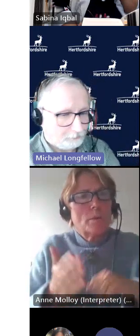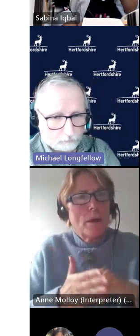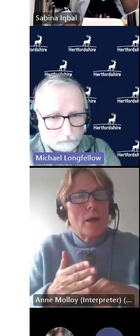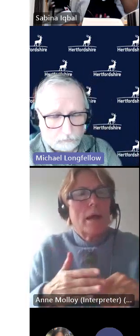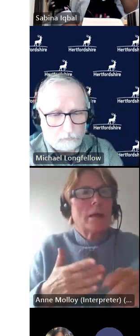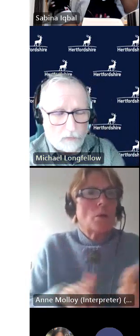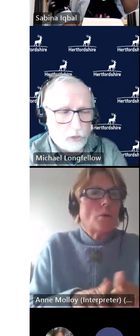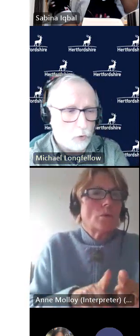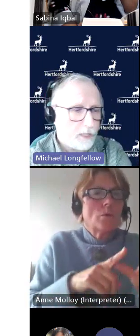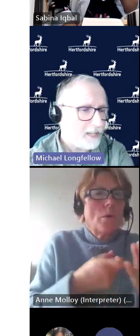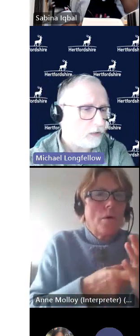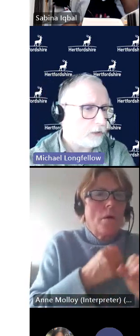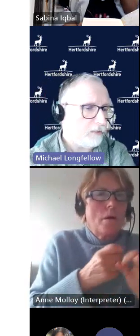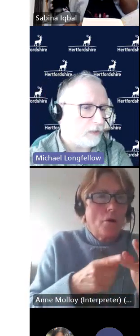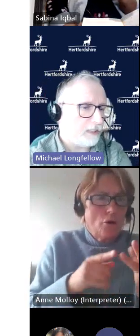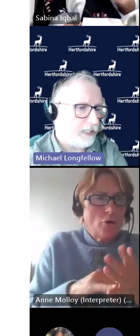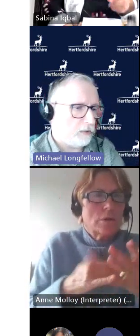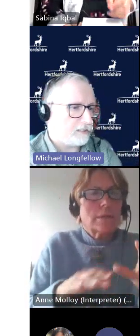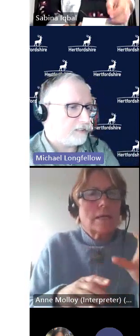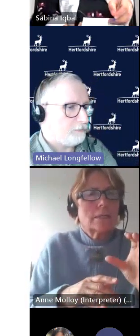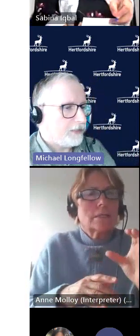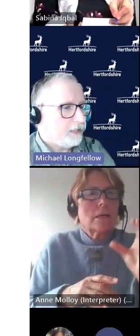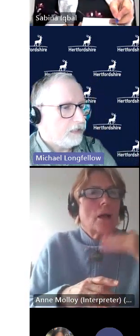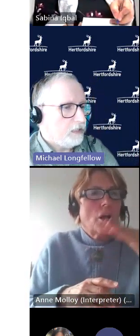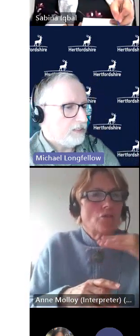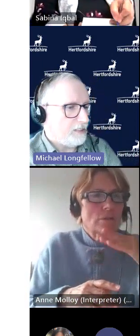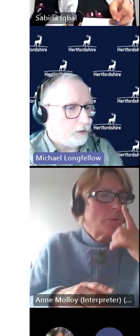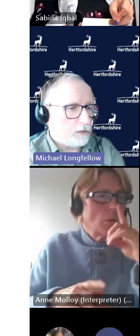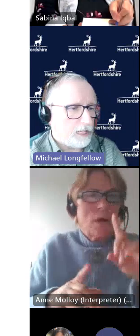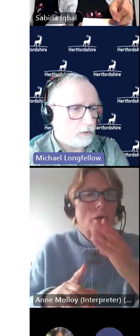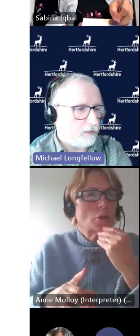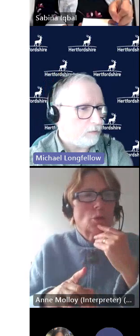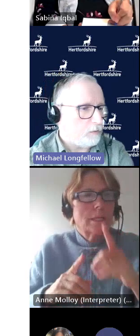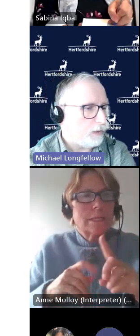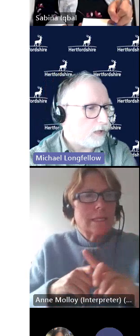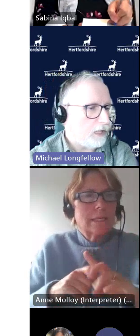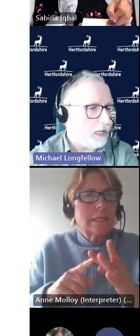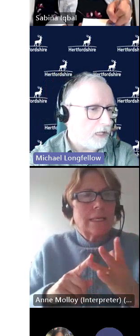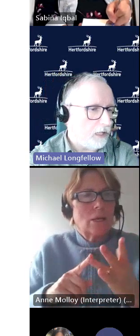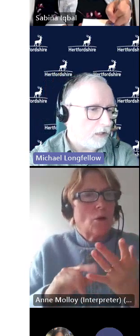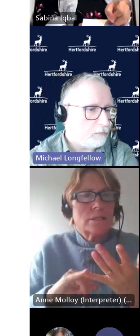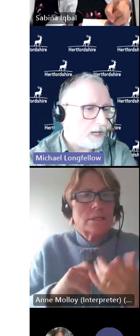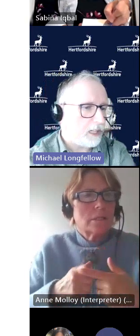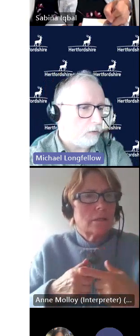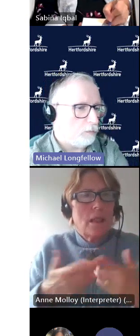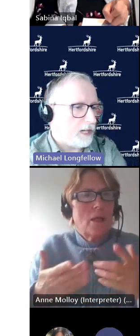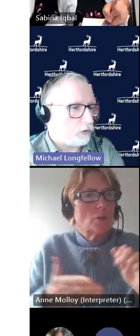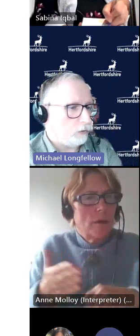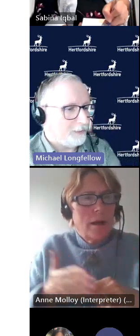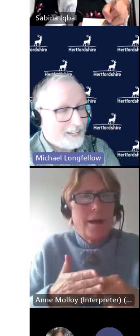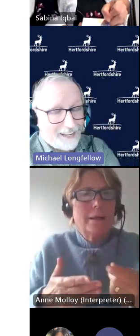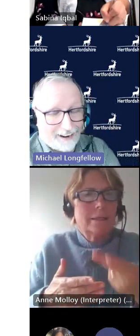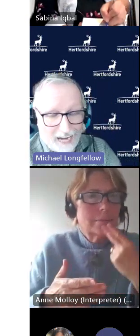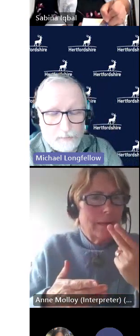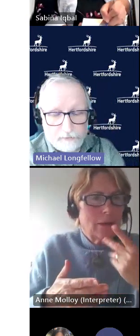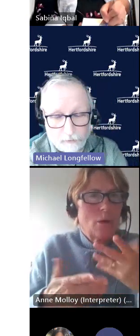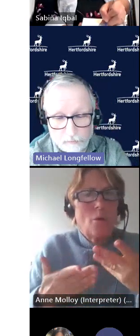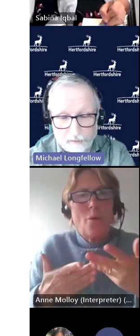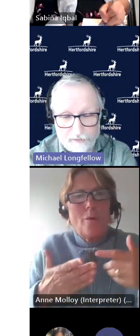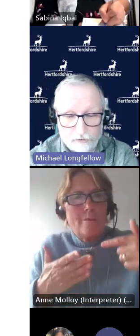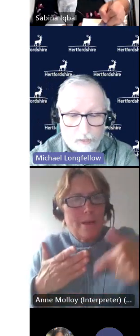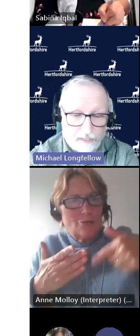Currys. You cannot use them at kiosks, so you cannot use them to buy tobacco or petrol. I